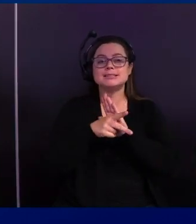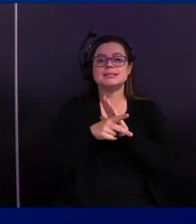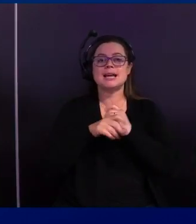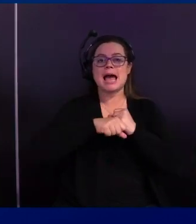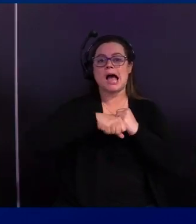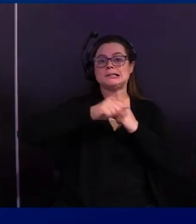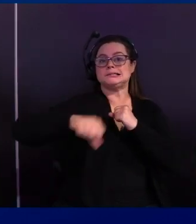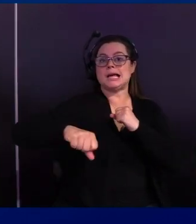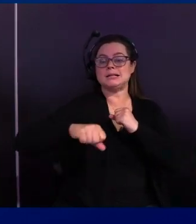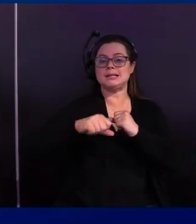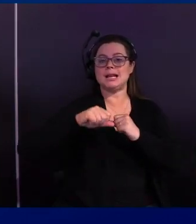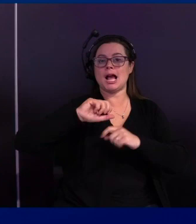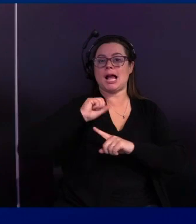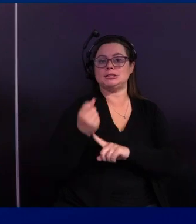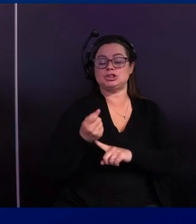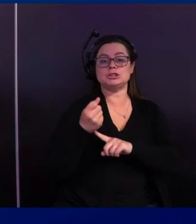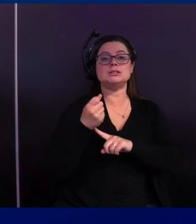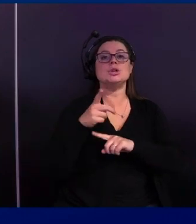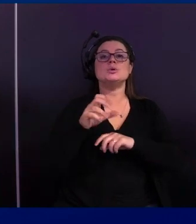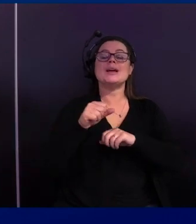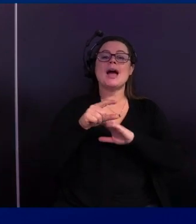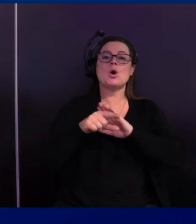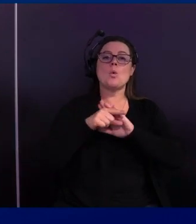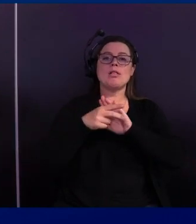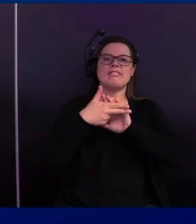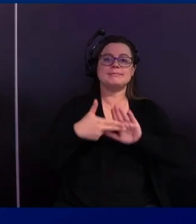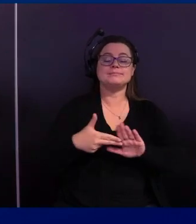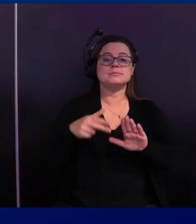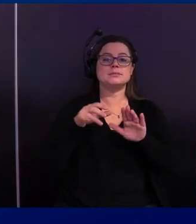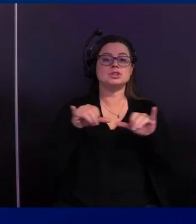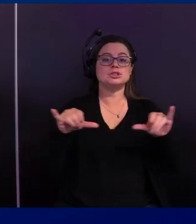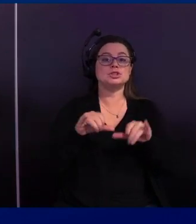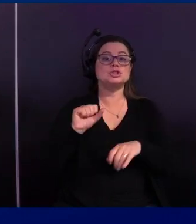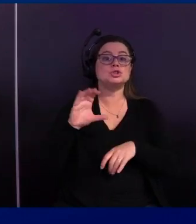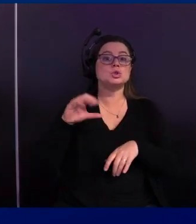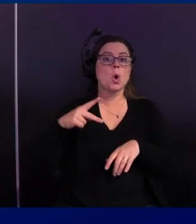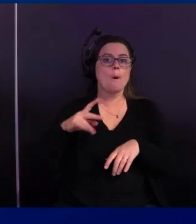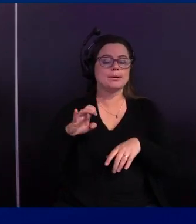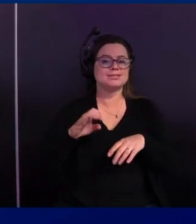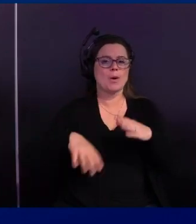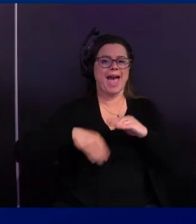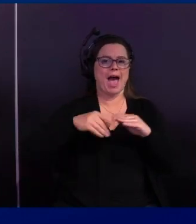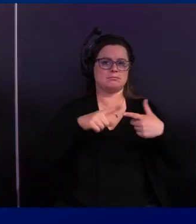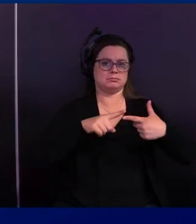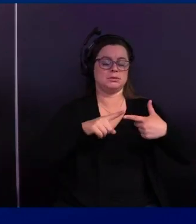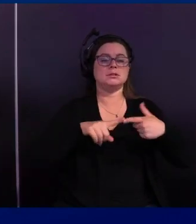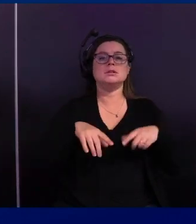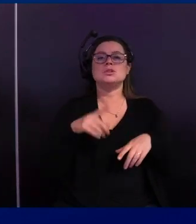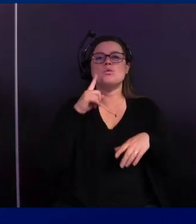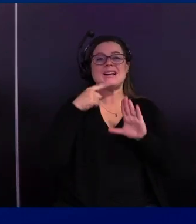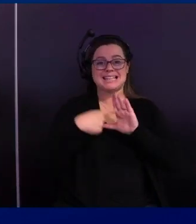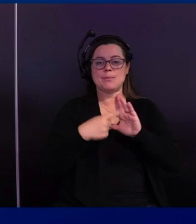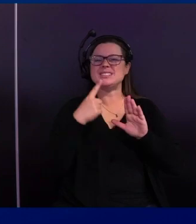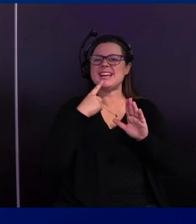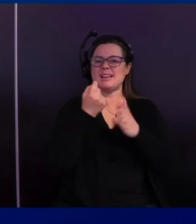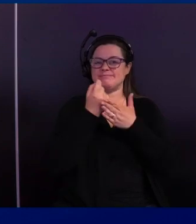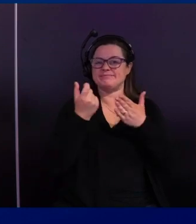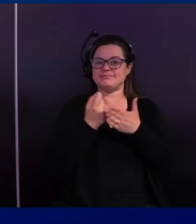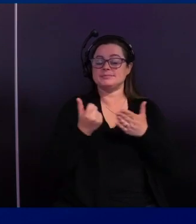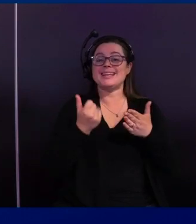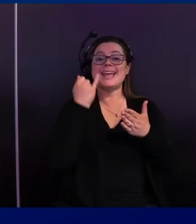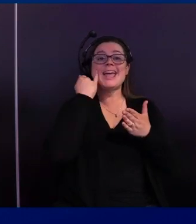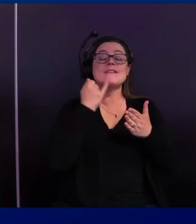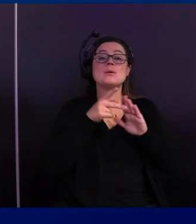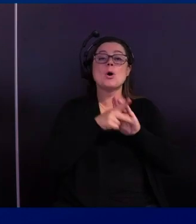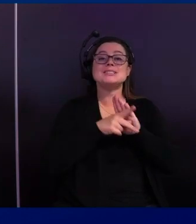set of conditions that you can qualify the scope with. So in our example, we said, well, we want to rule out policies that are marked as